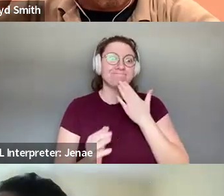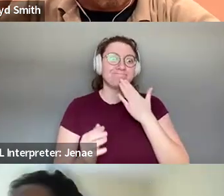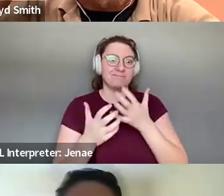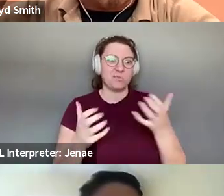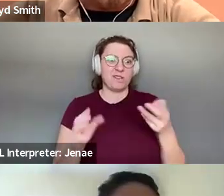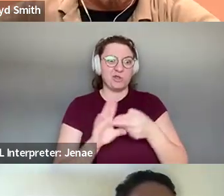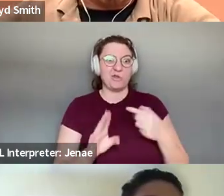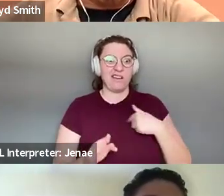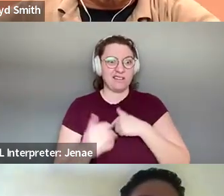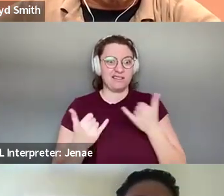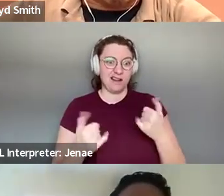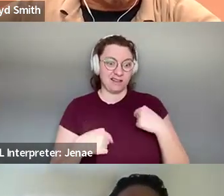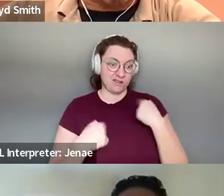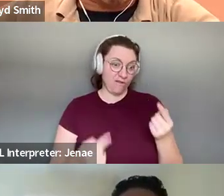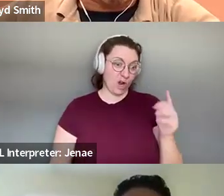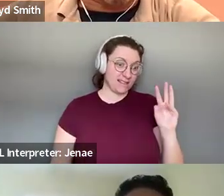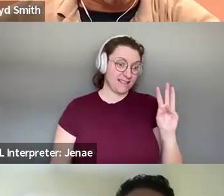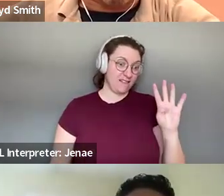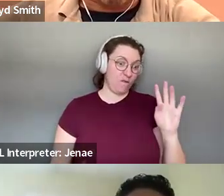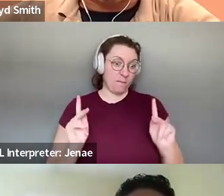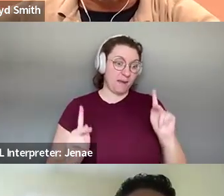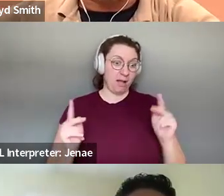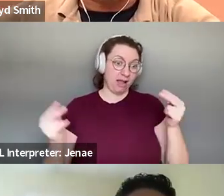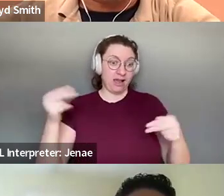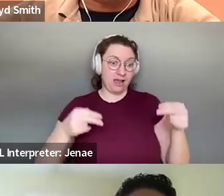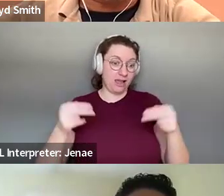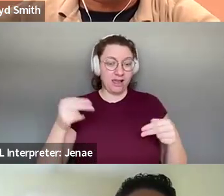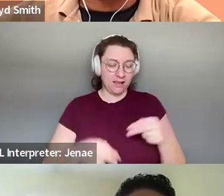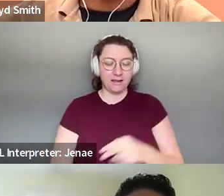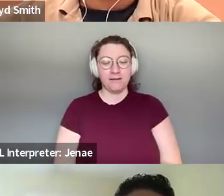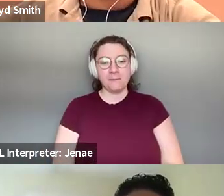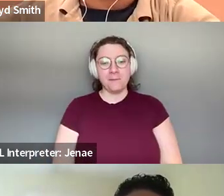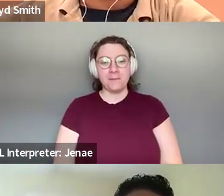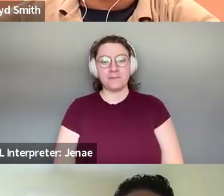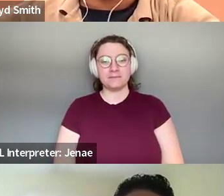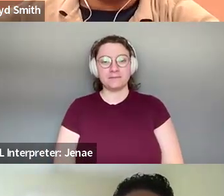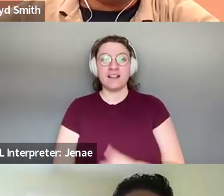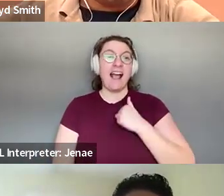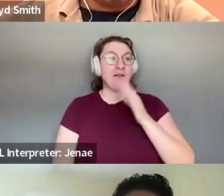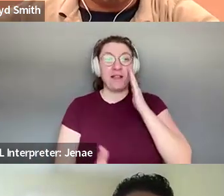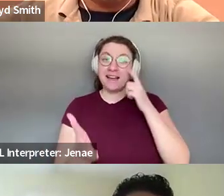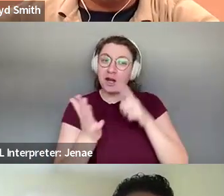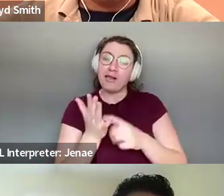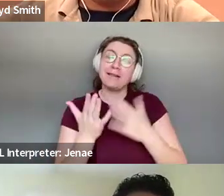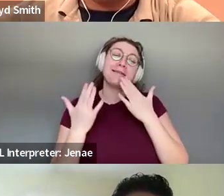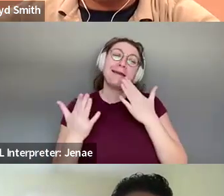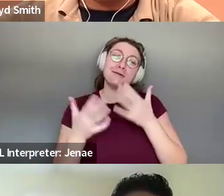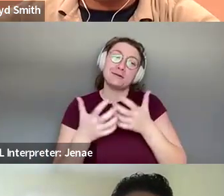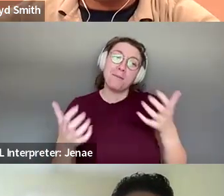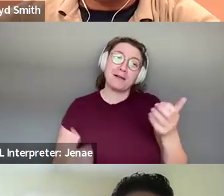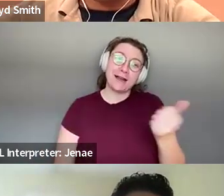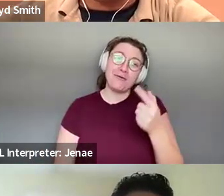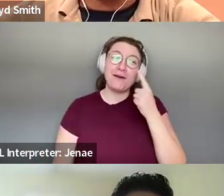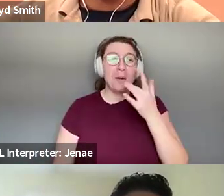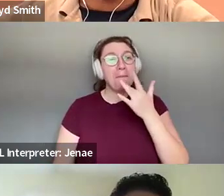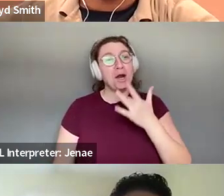us today. So far, we have 64 folks logged in, and I will acknowledge and thank you very much, everyone, for the